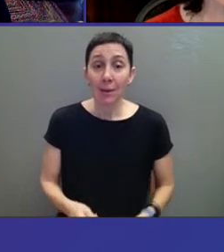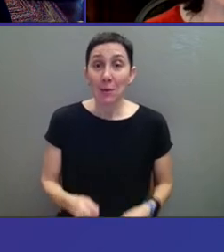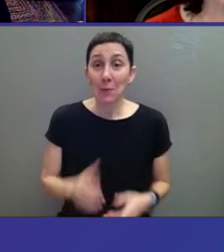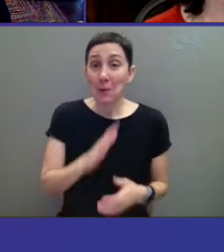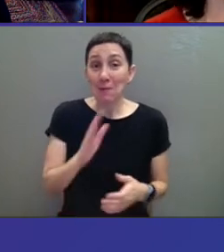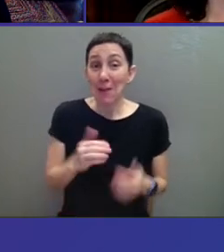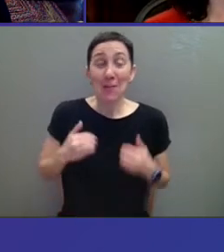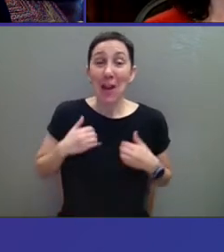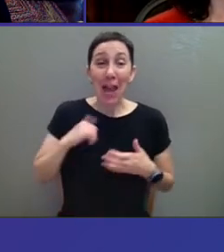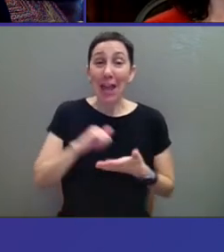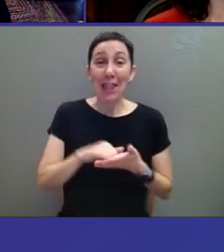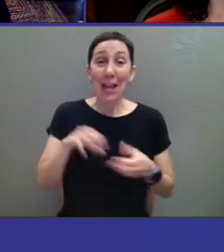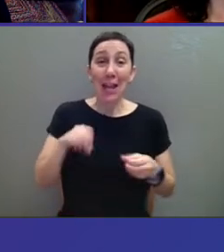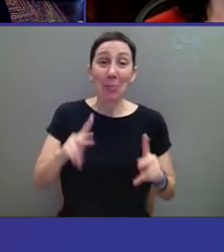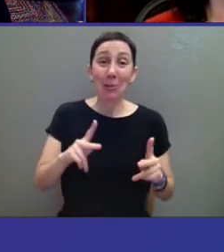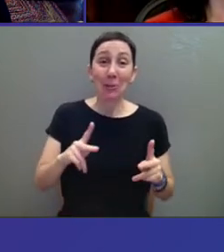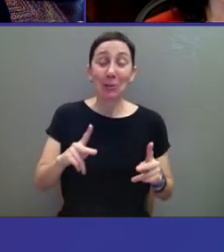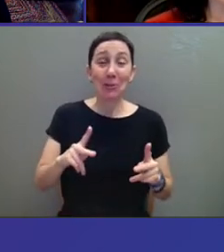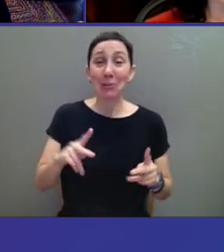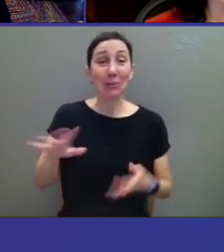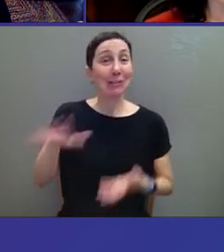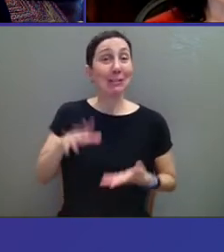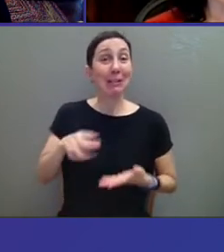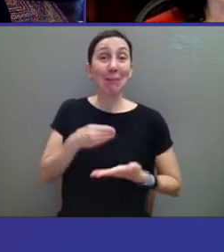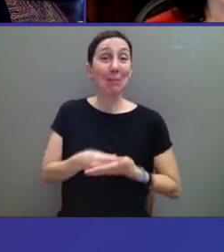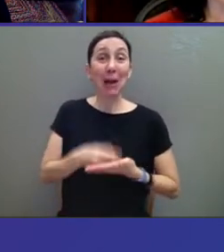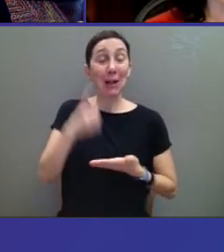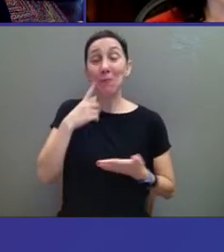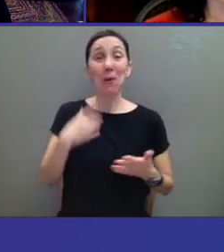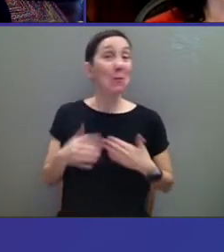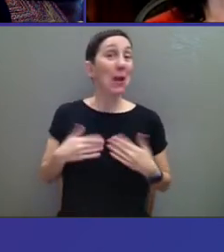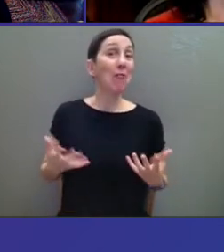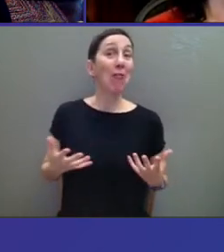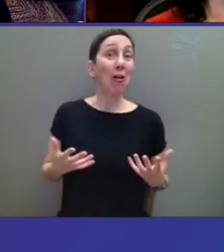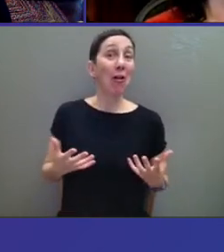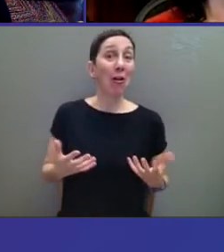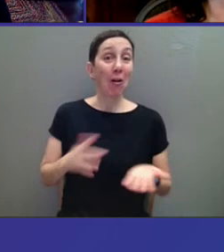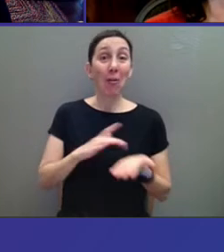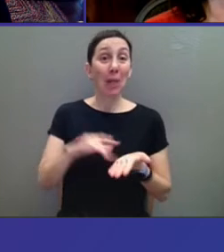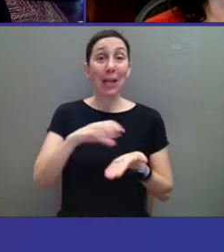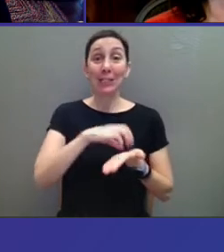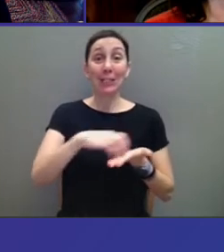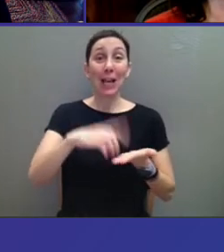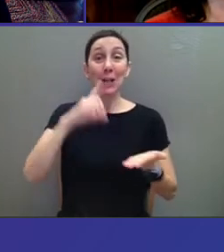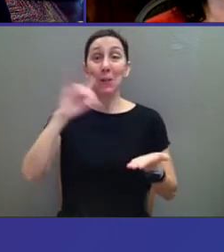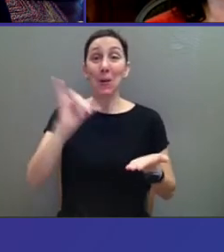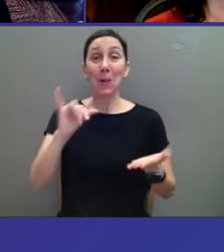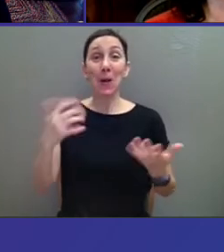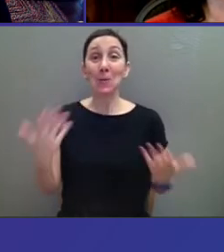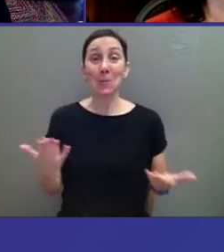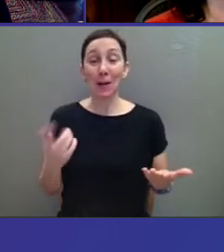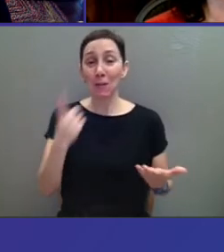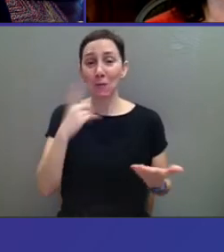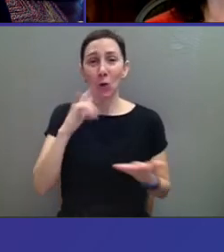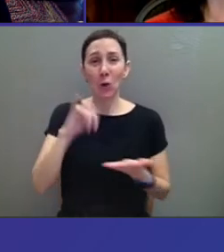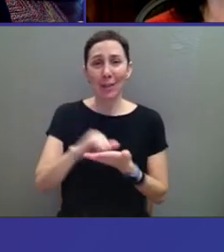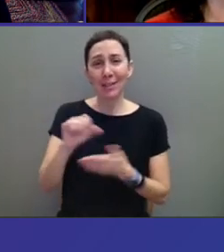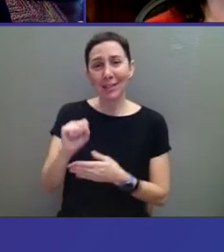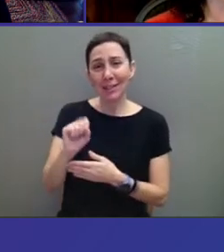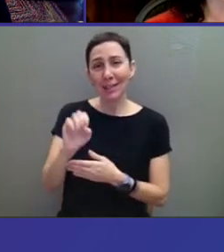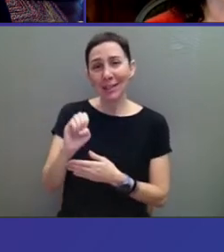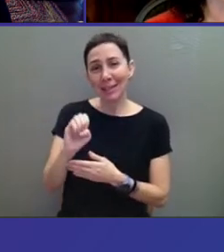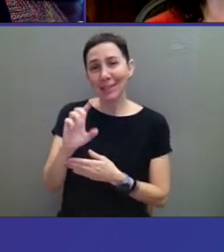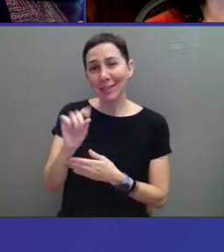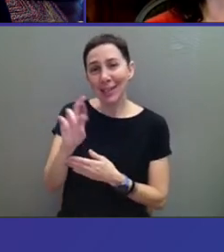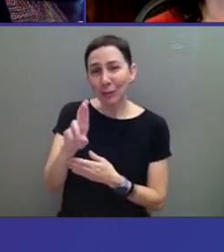realized, and I don't think it's ever been considered. Like, what is this blank check? What does it look like for this sector? And what could we do